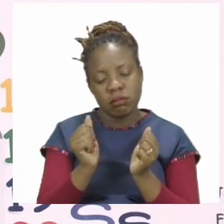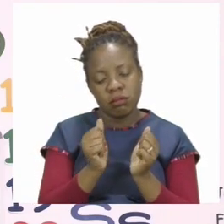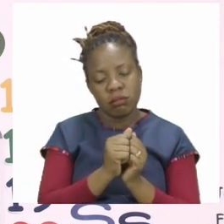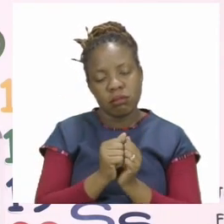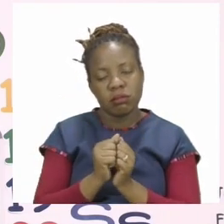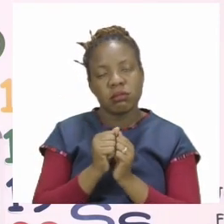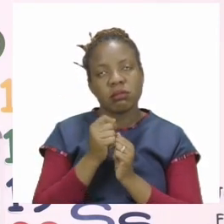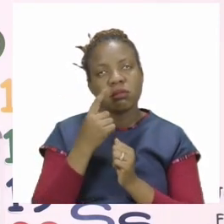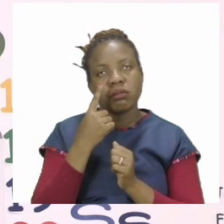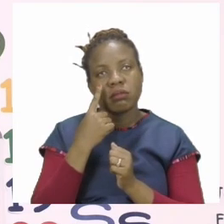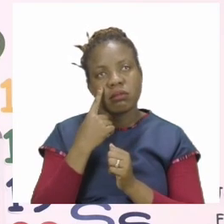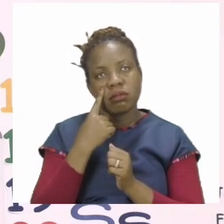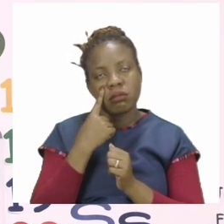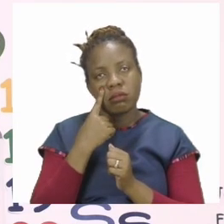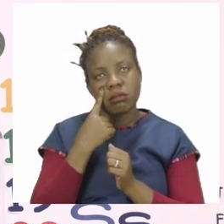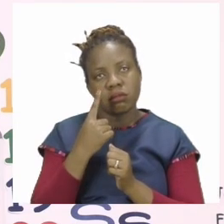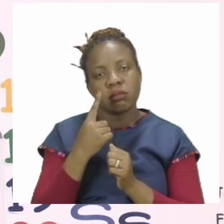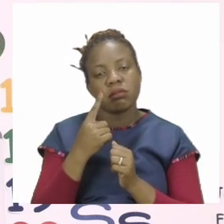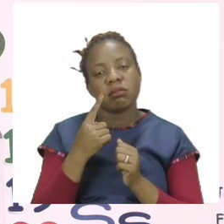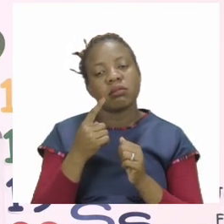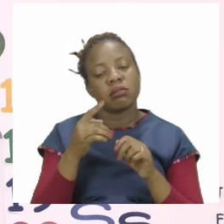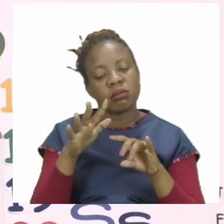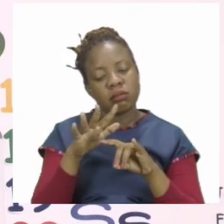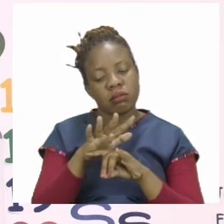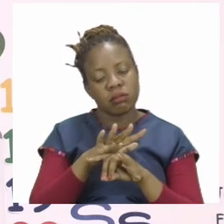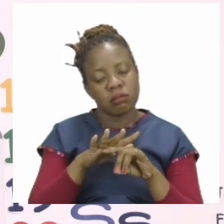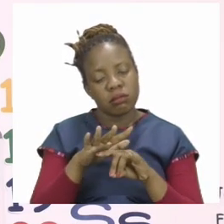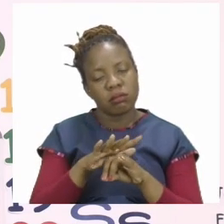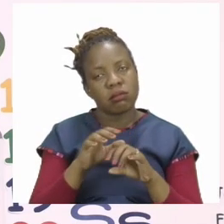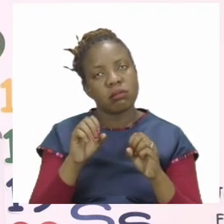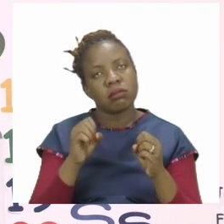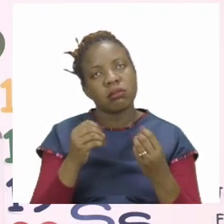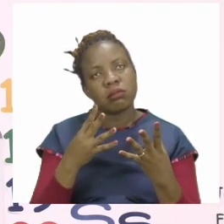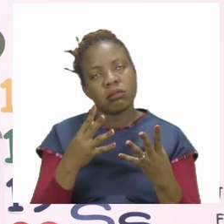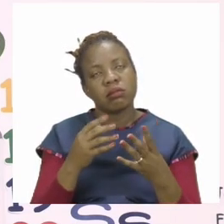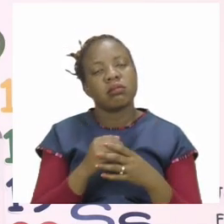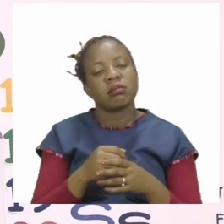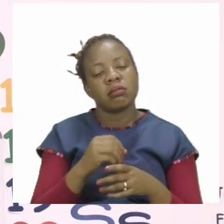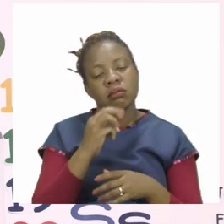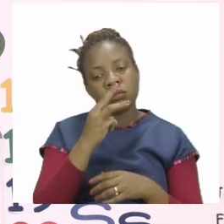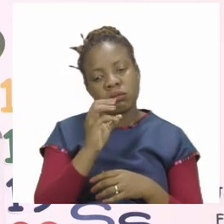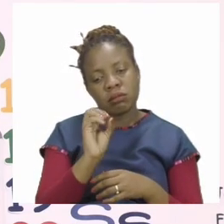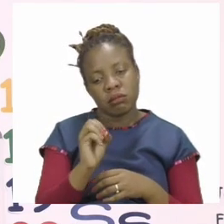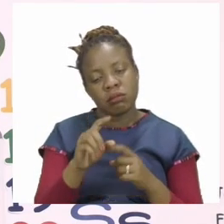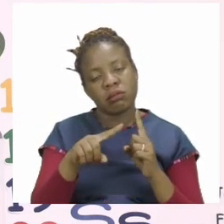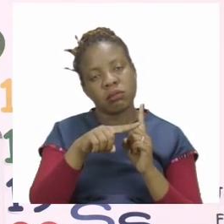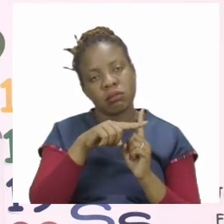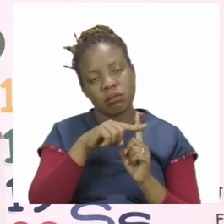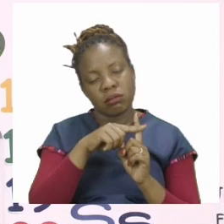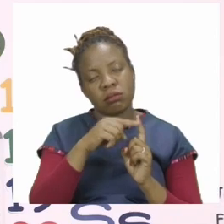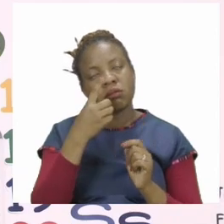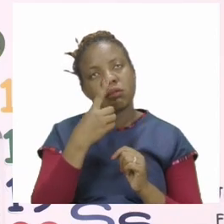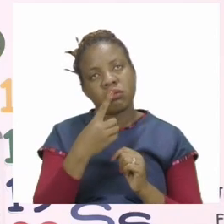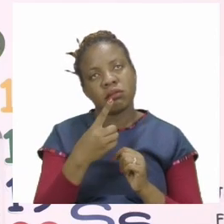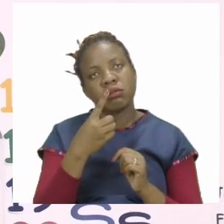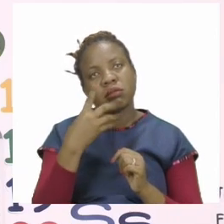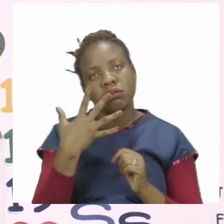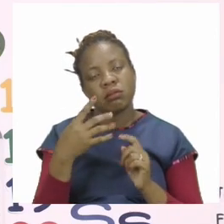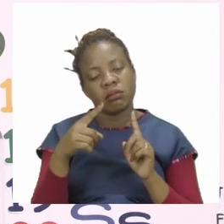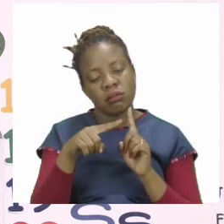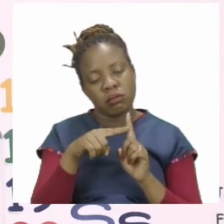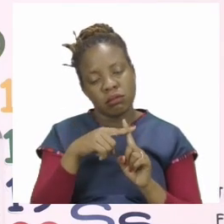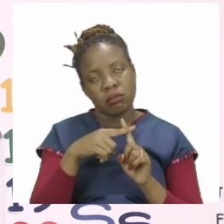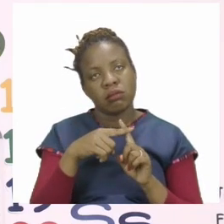together. So we say 30 plus 15 plus 3.